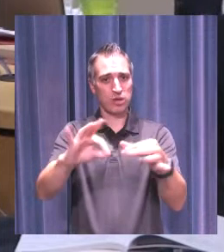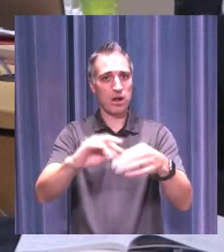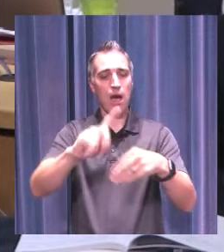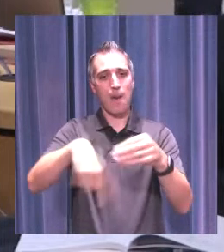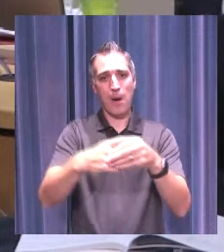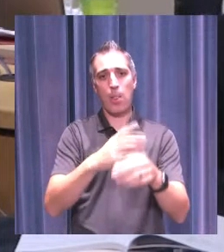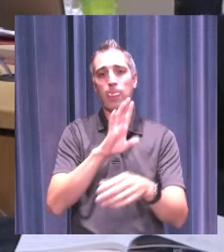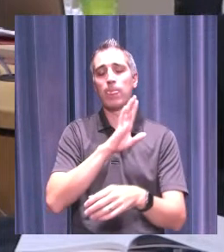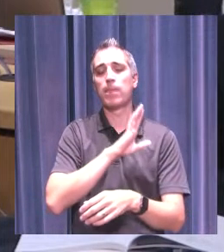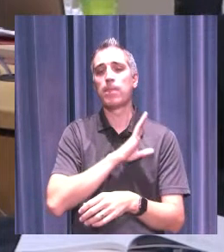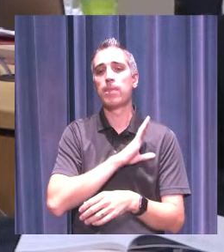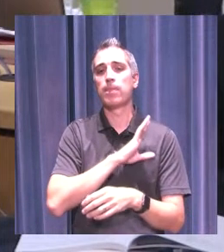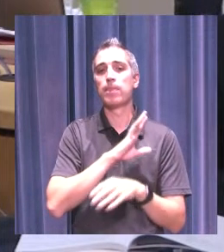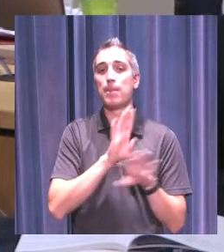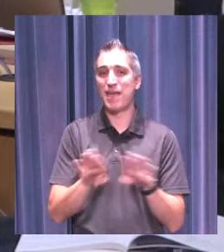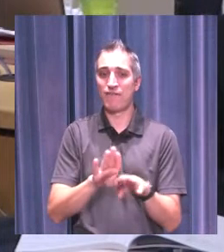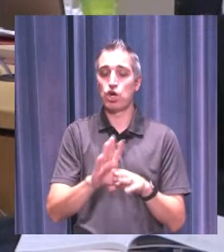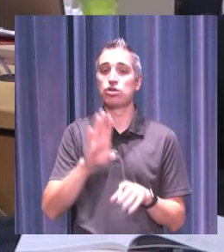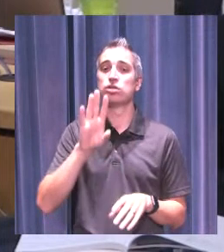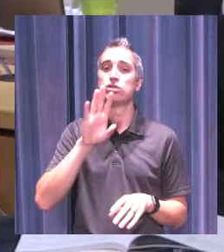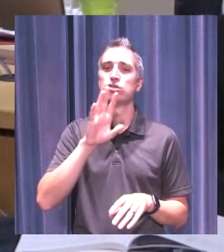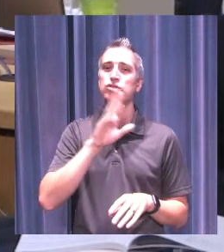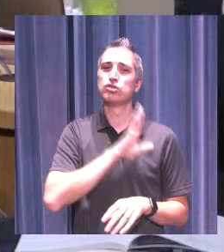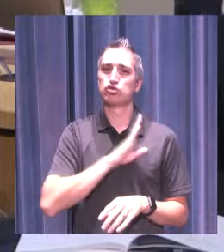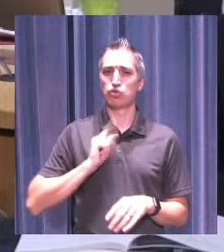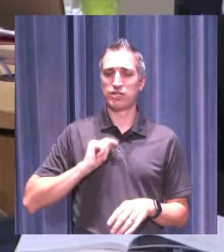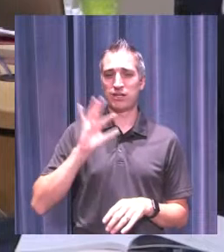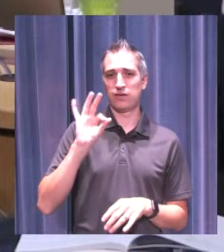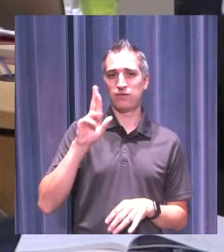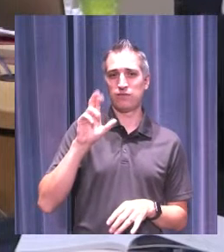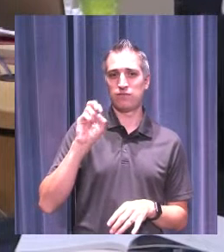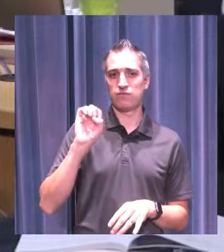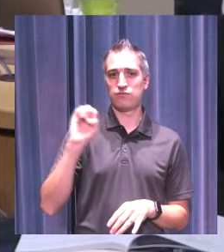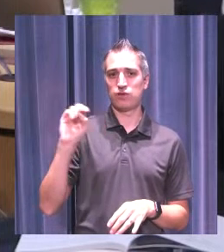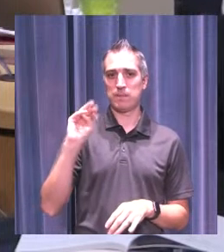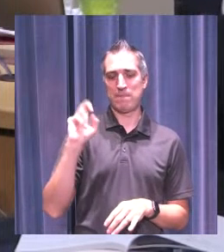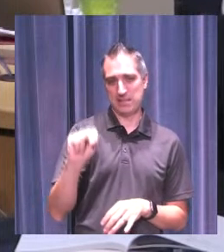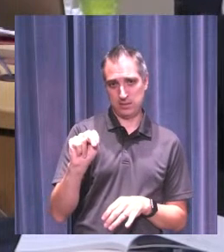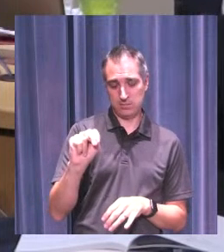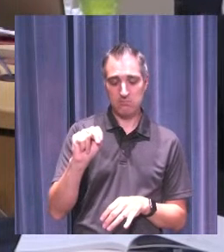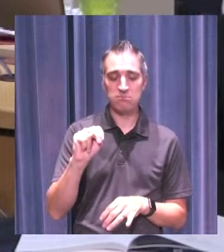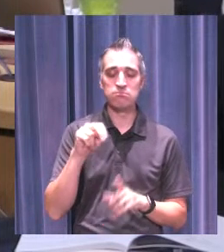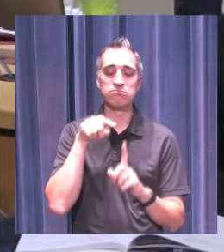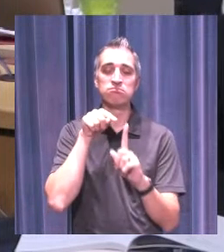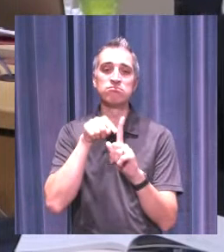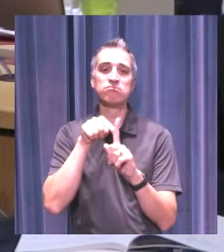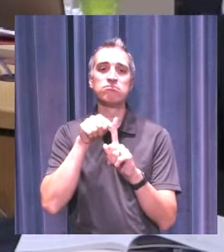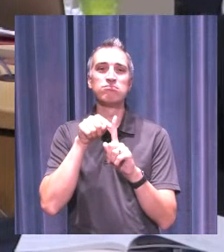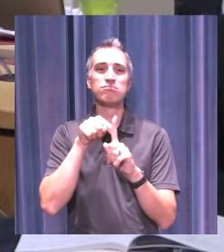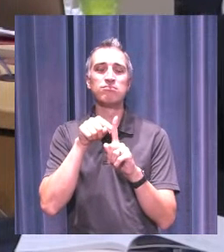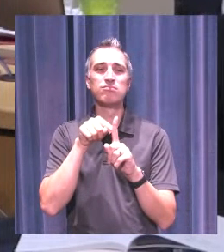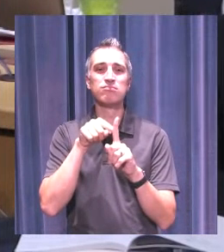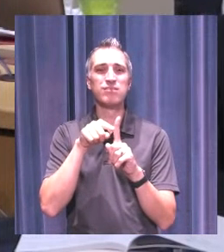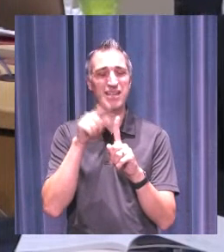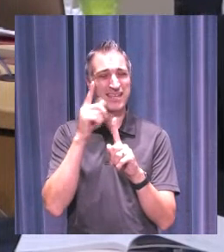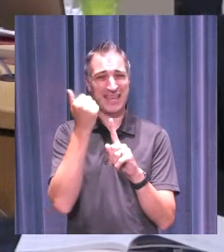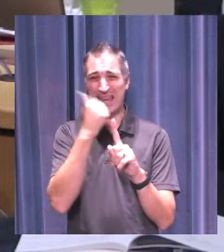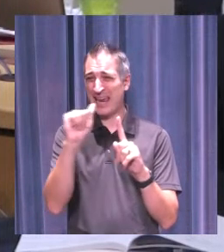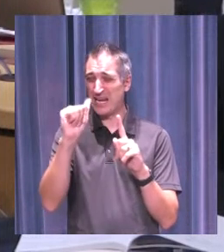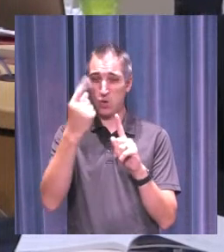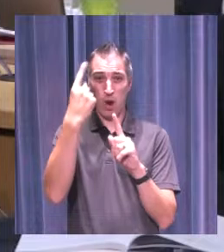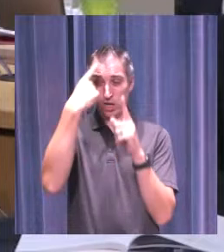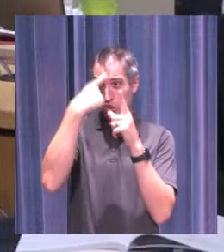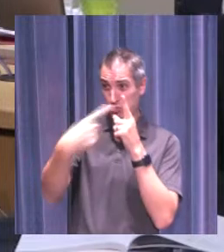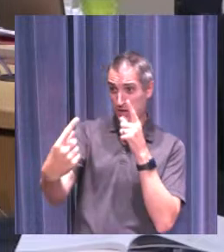the behavior of Trustee Freeman over the last couple of years. It has become evident that when any board member disagrees with